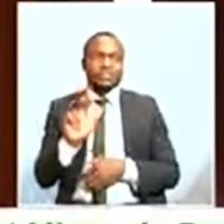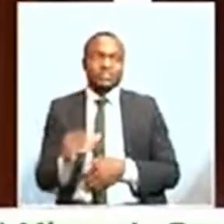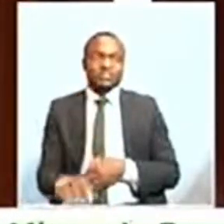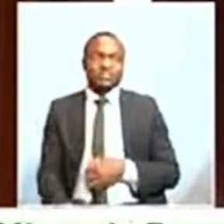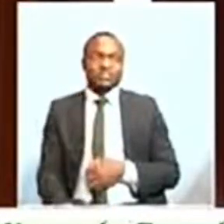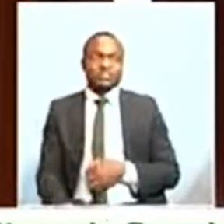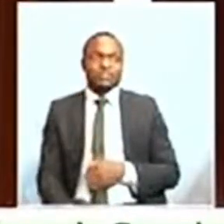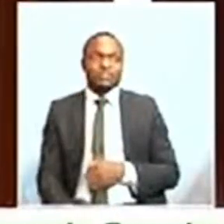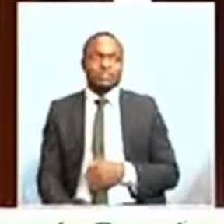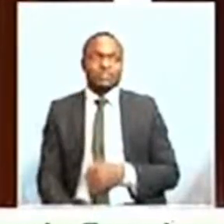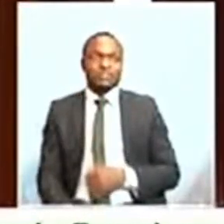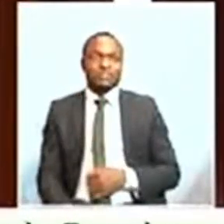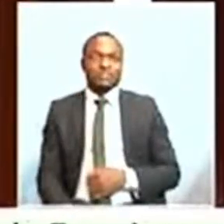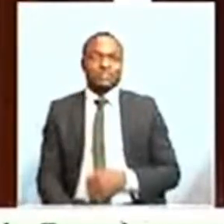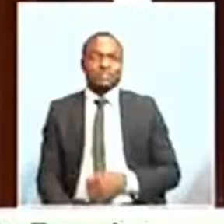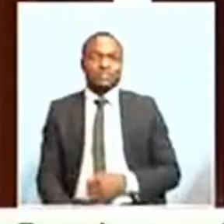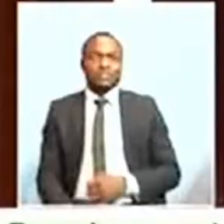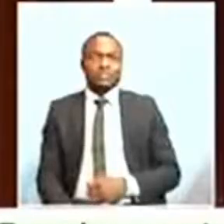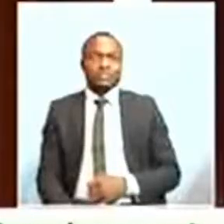So,